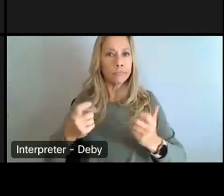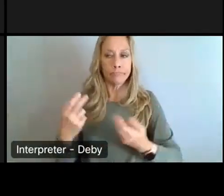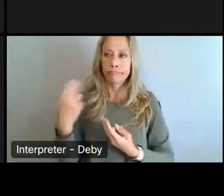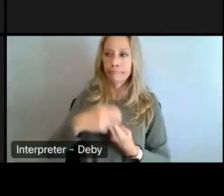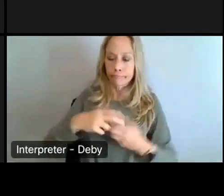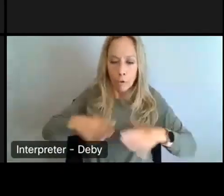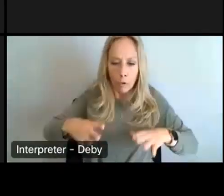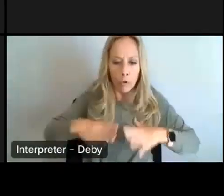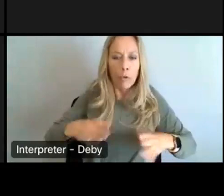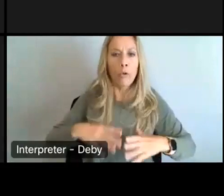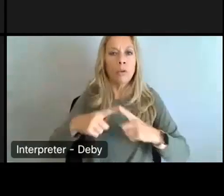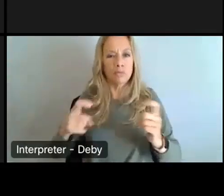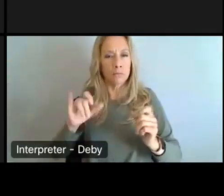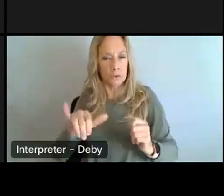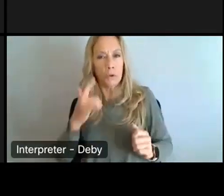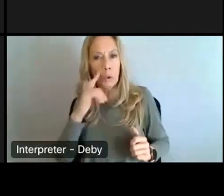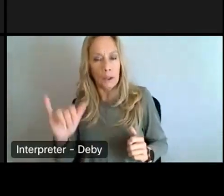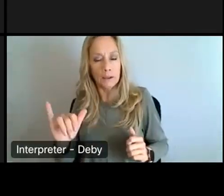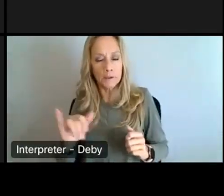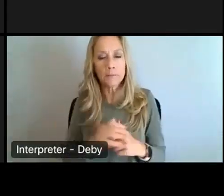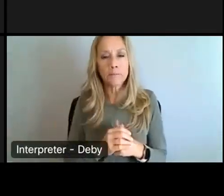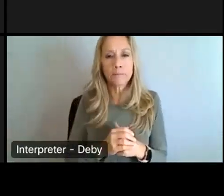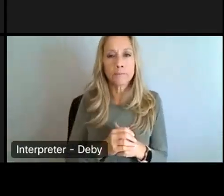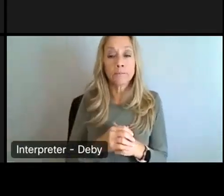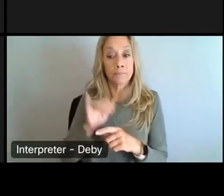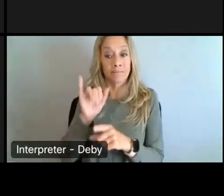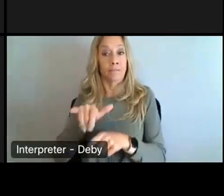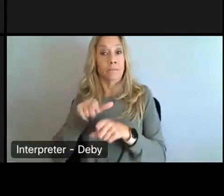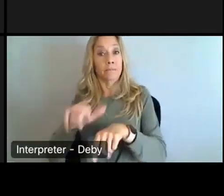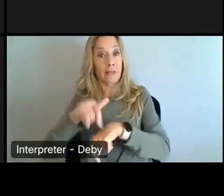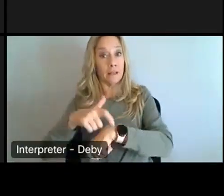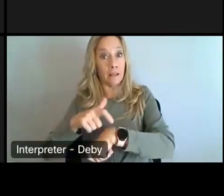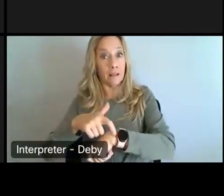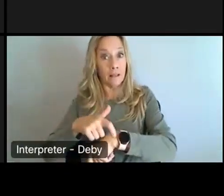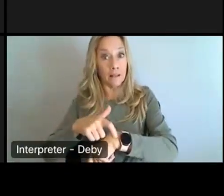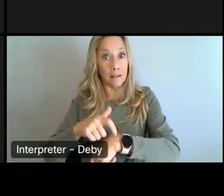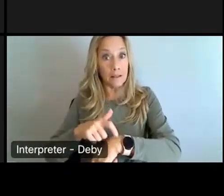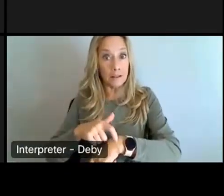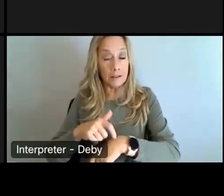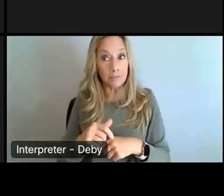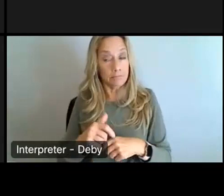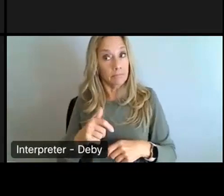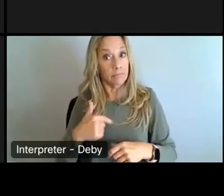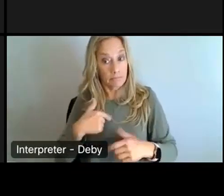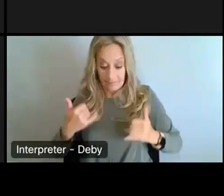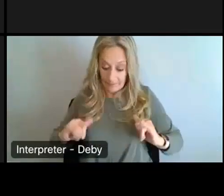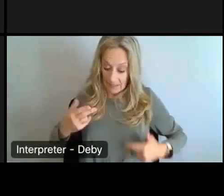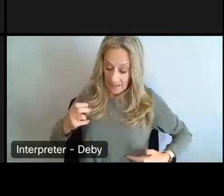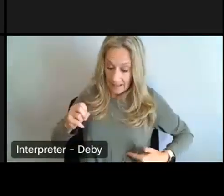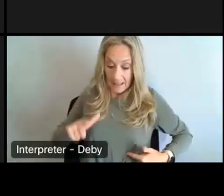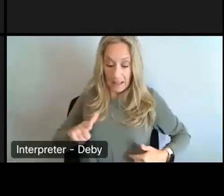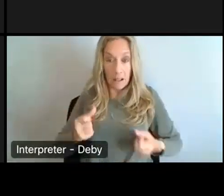all those things. But during that point in time, I was still healing. A lot of the skin